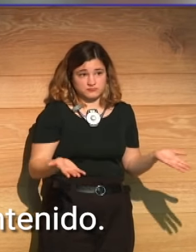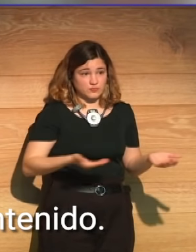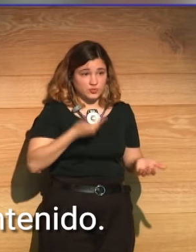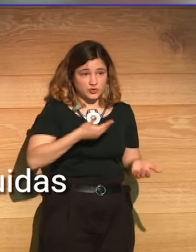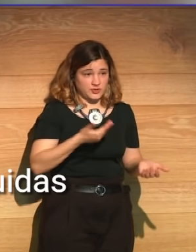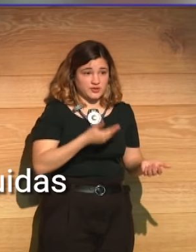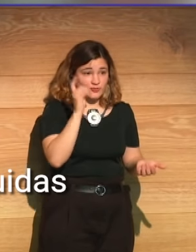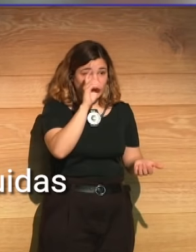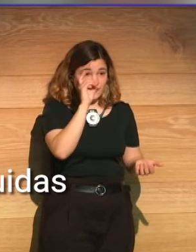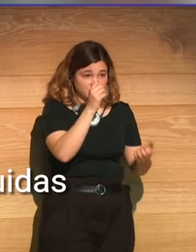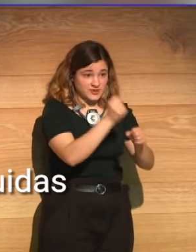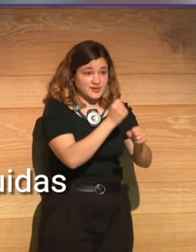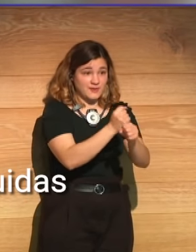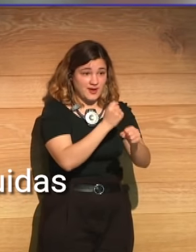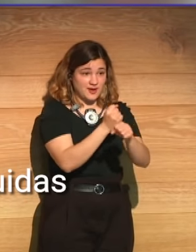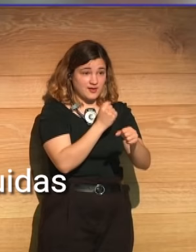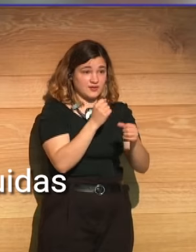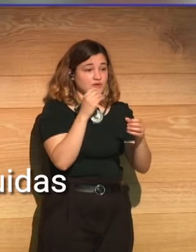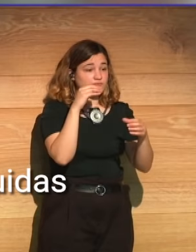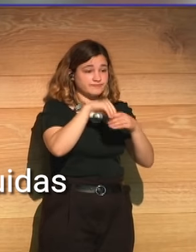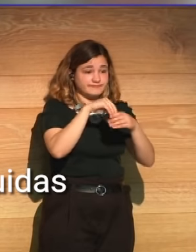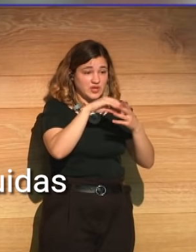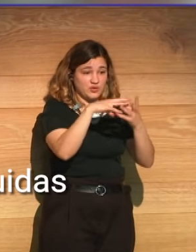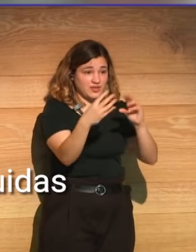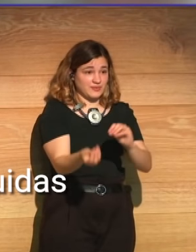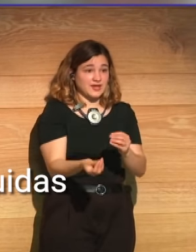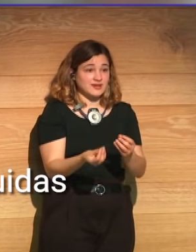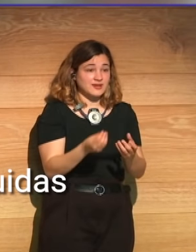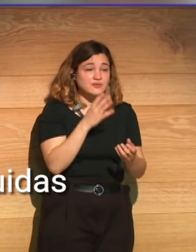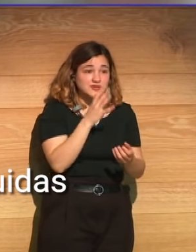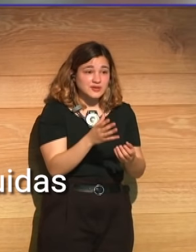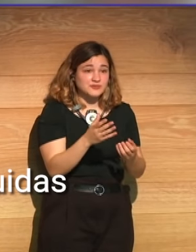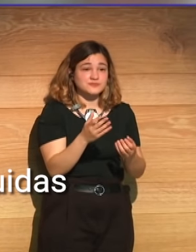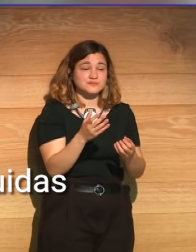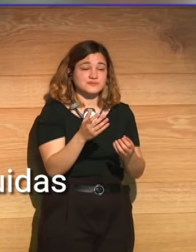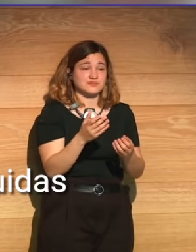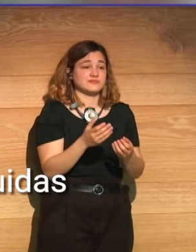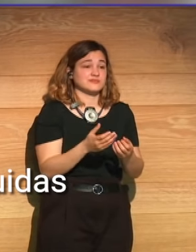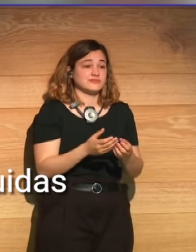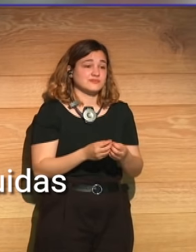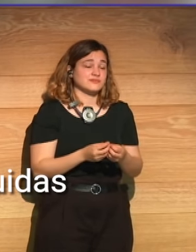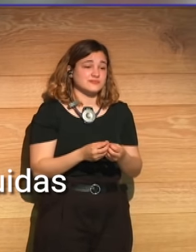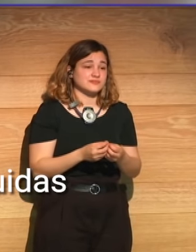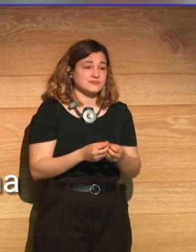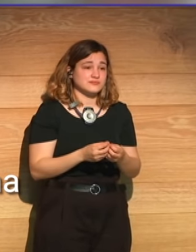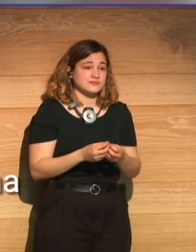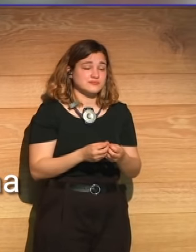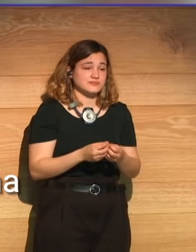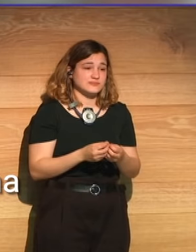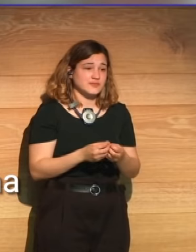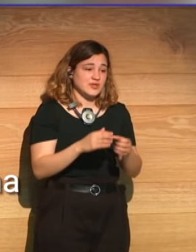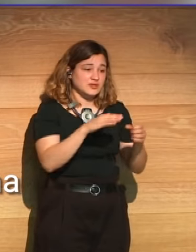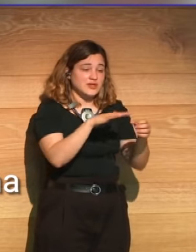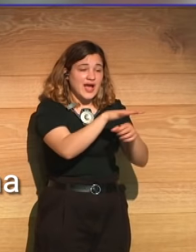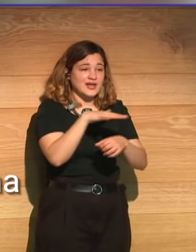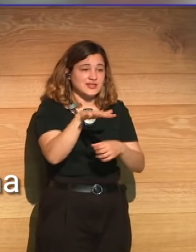at content, because we've found that these two areas are often left out from investments being made in this space, and really they're